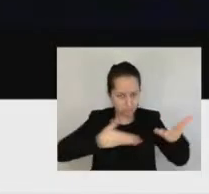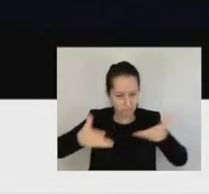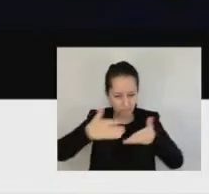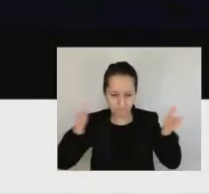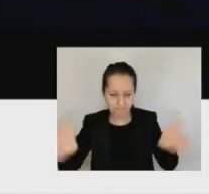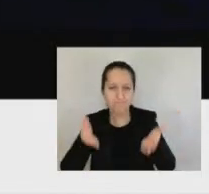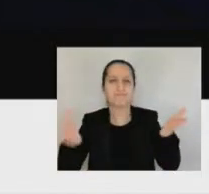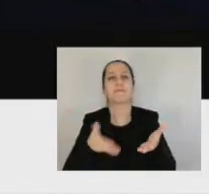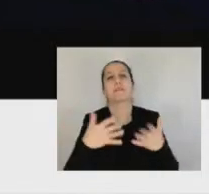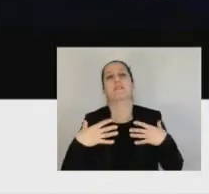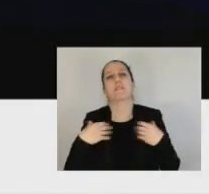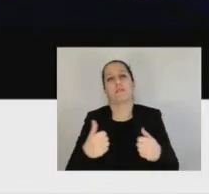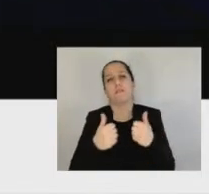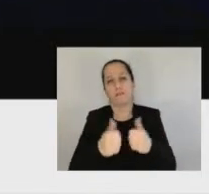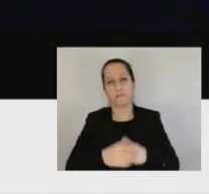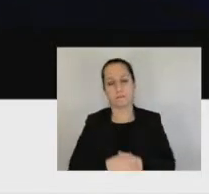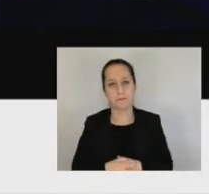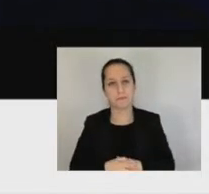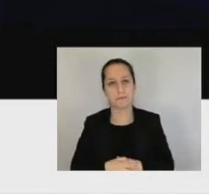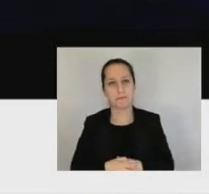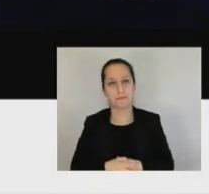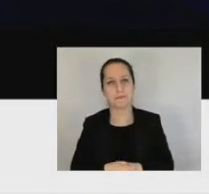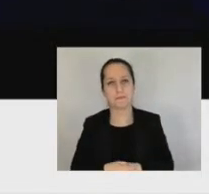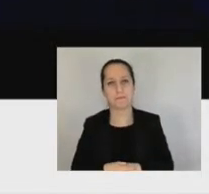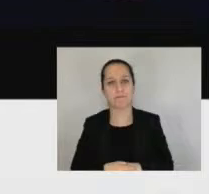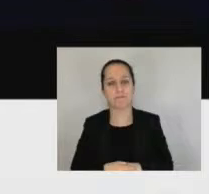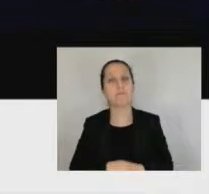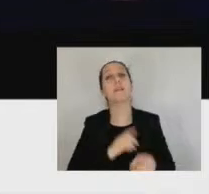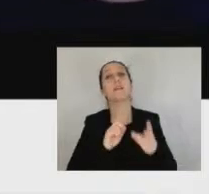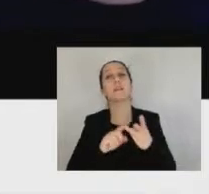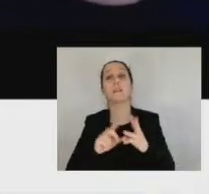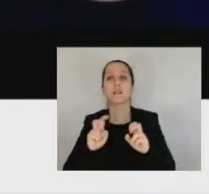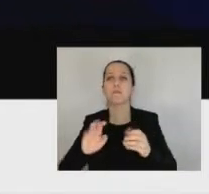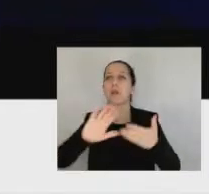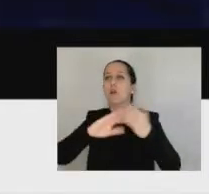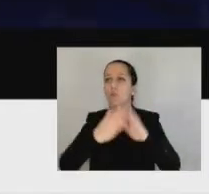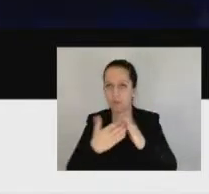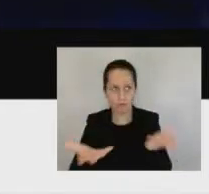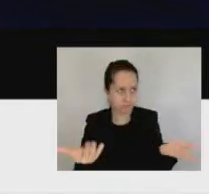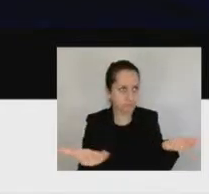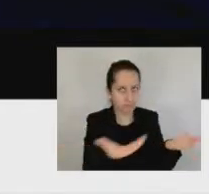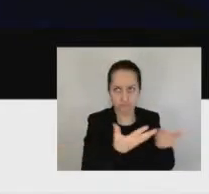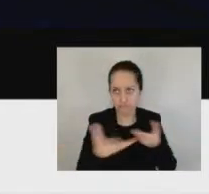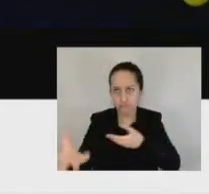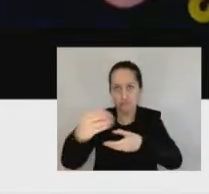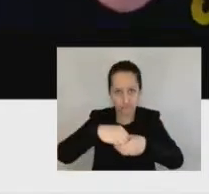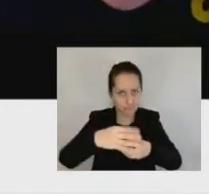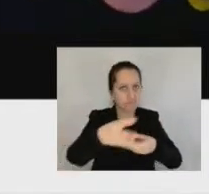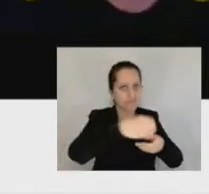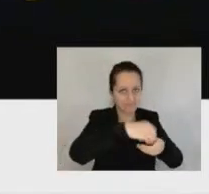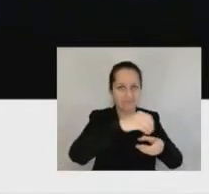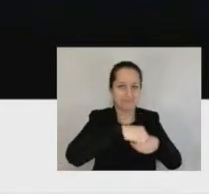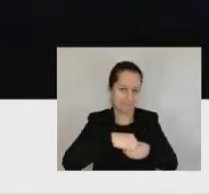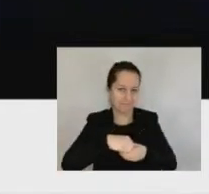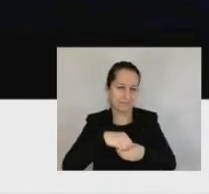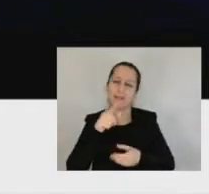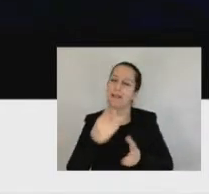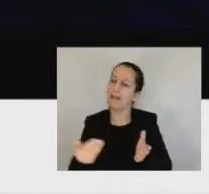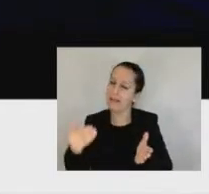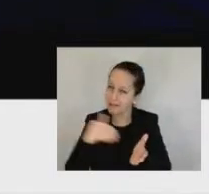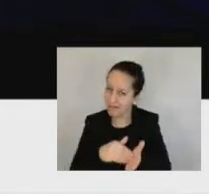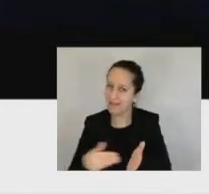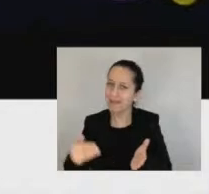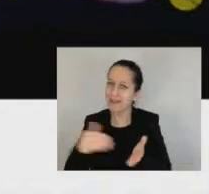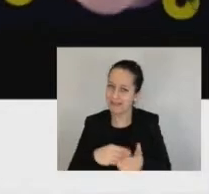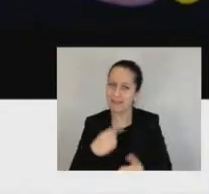order to achieve well-being, welfare. Thirdly, participation of community and involvement of civil